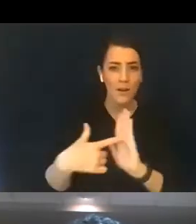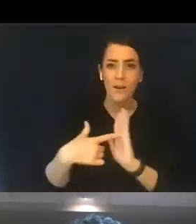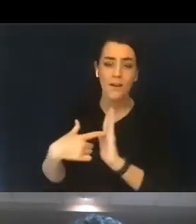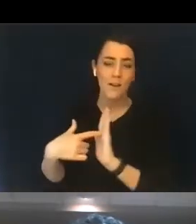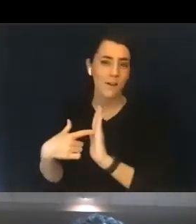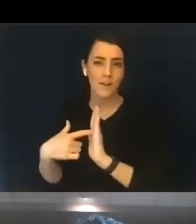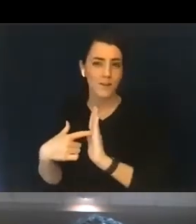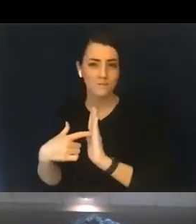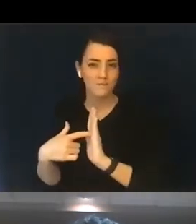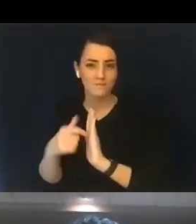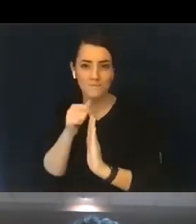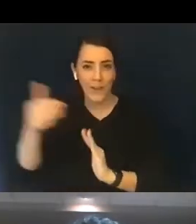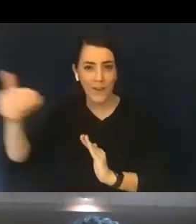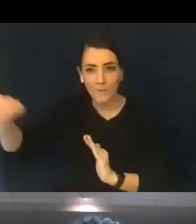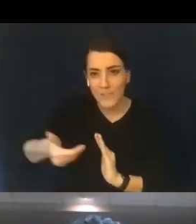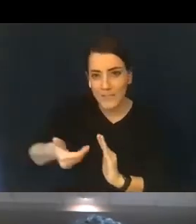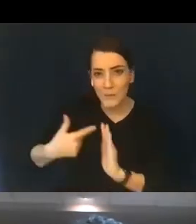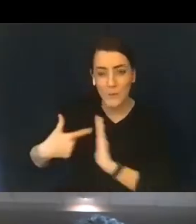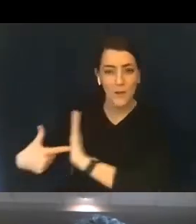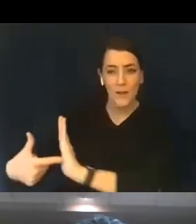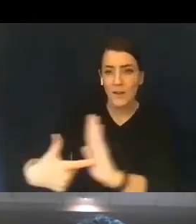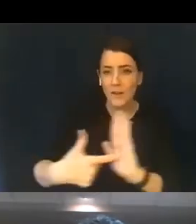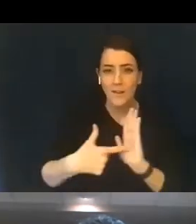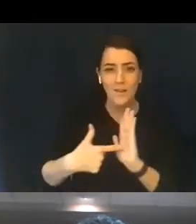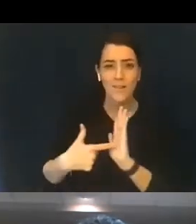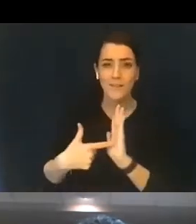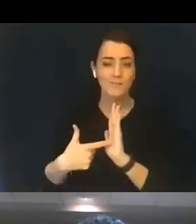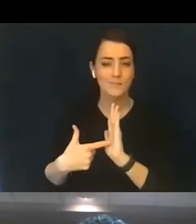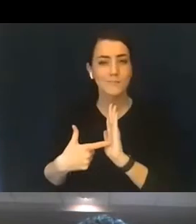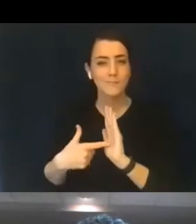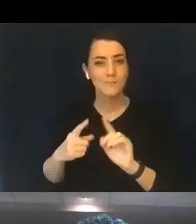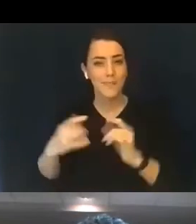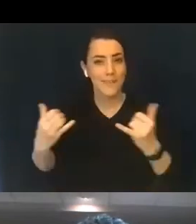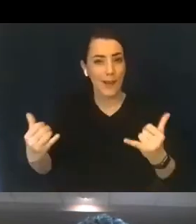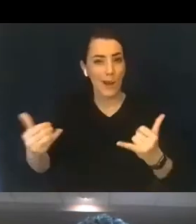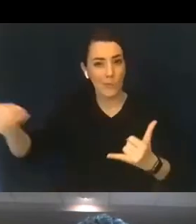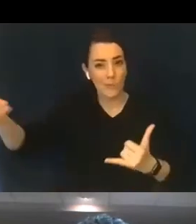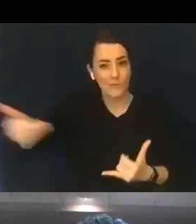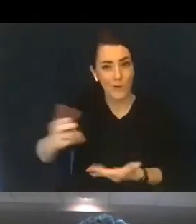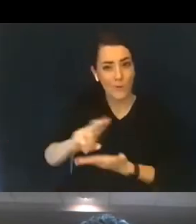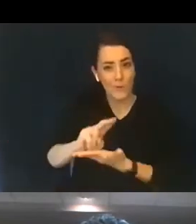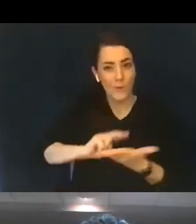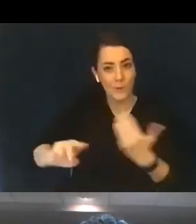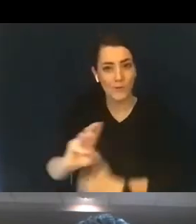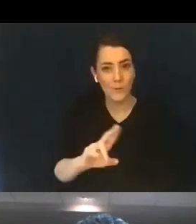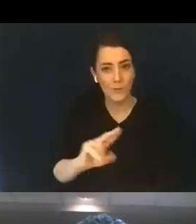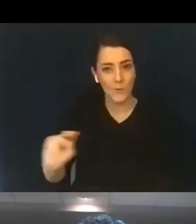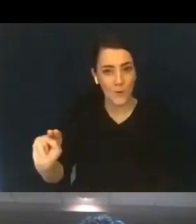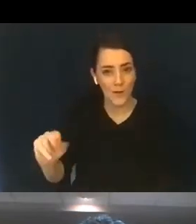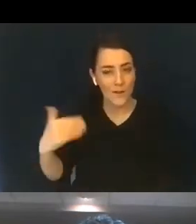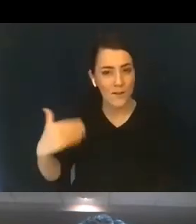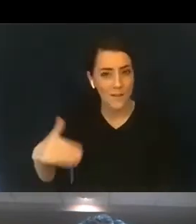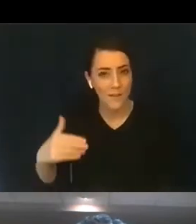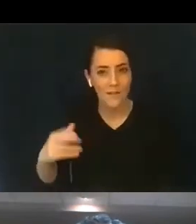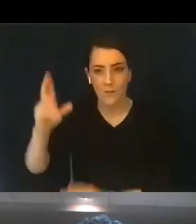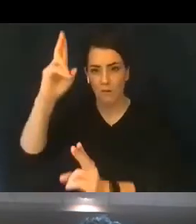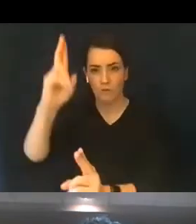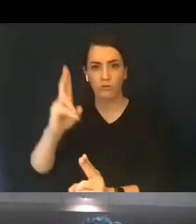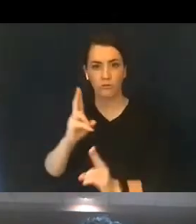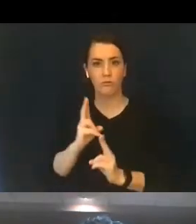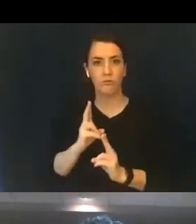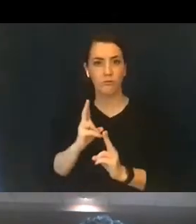with the U of M, the Genocide and Holocaust Studies Center here, it's definitely an honor, because it allows